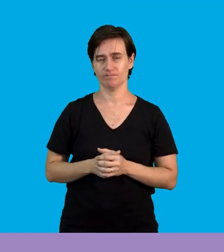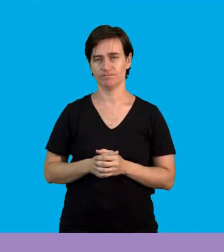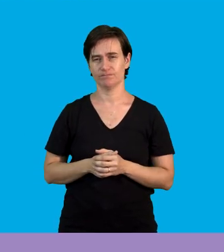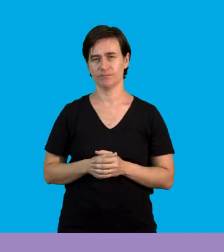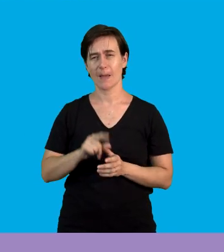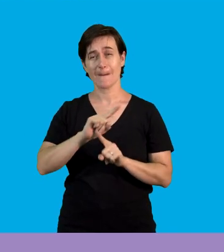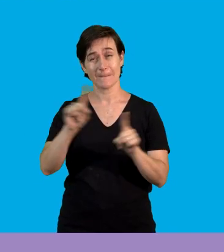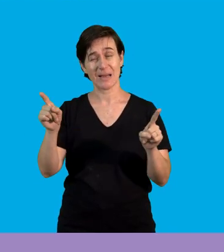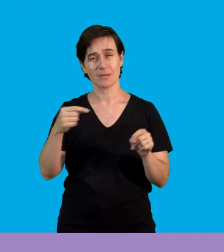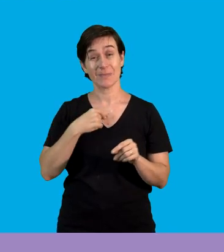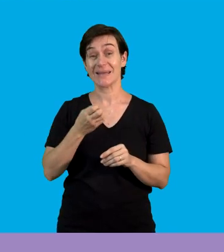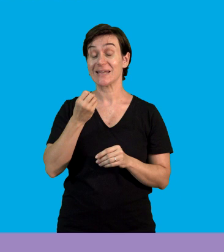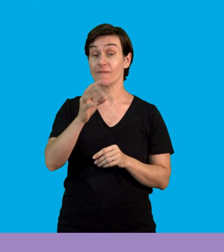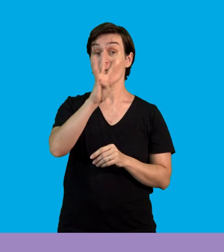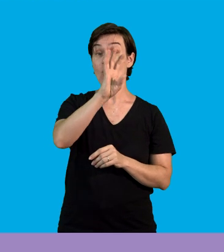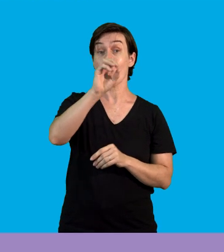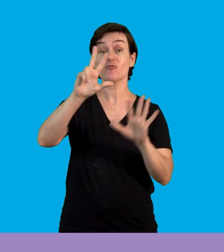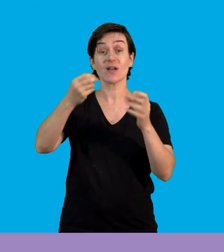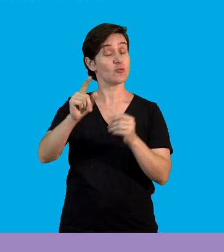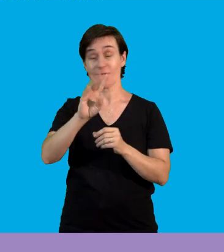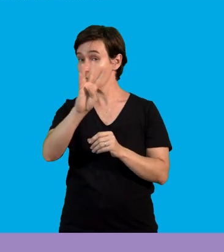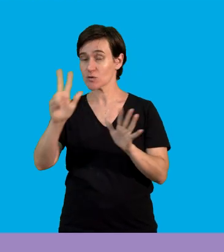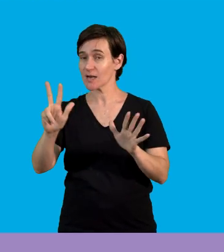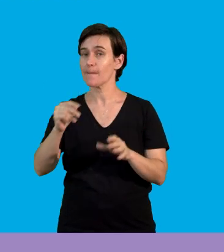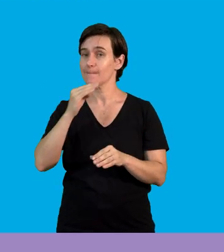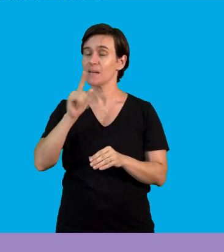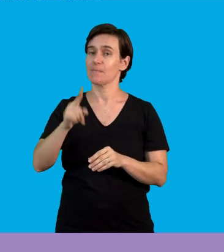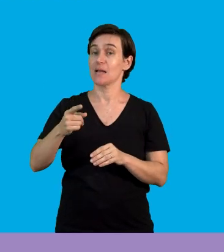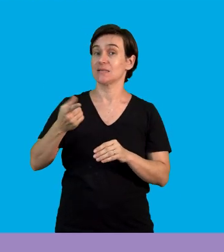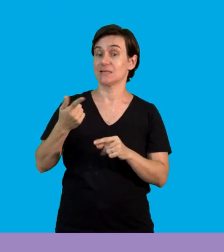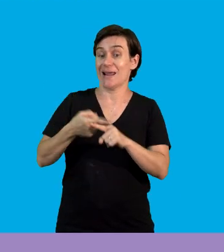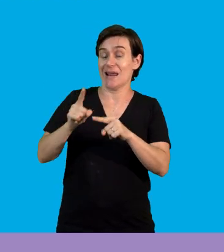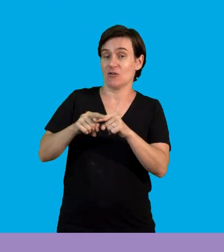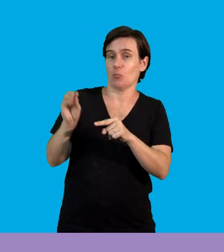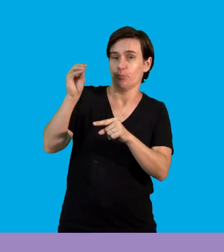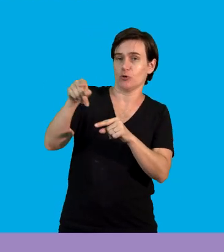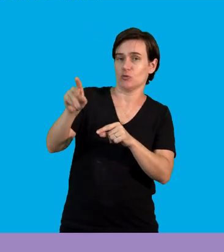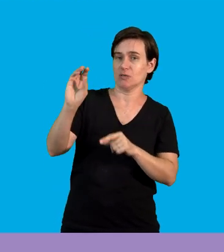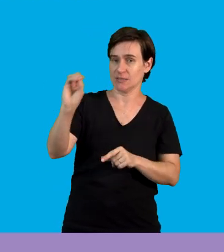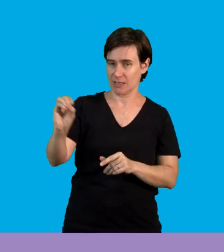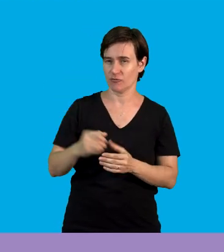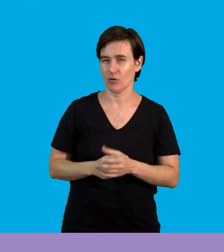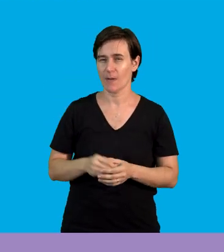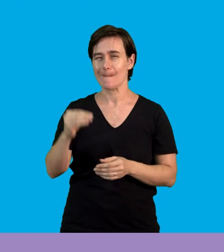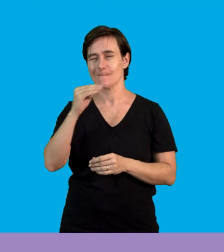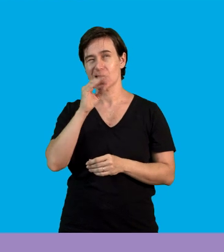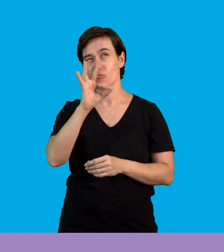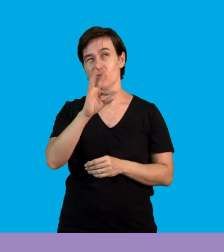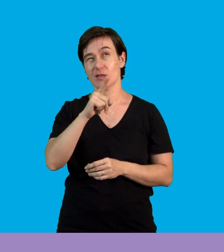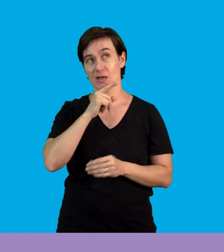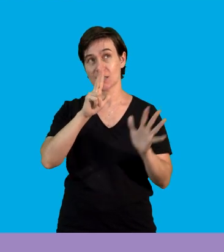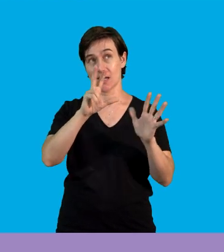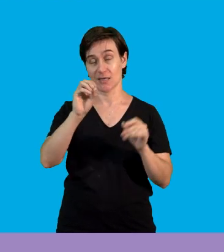300. But then I was given 480, not 48, so I'll add a 0 so that my outcome is